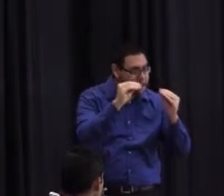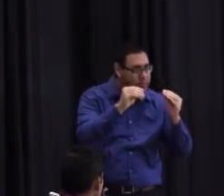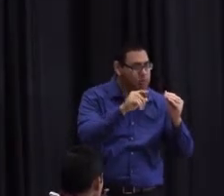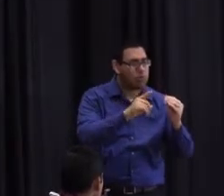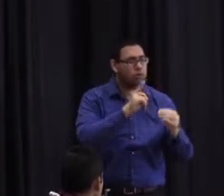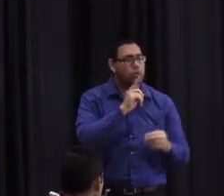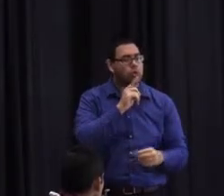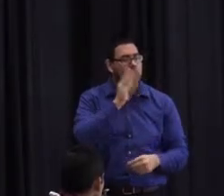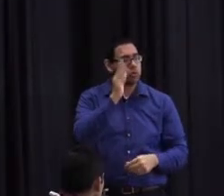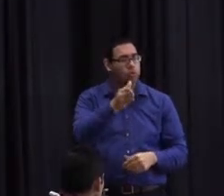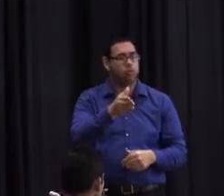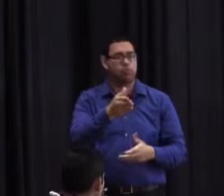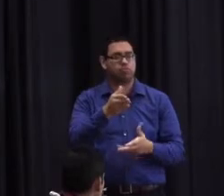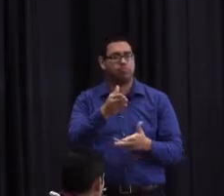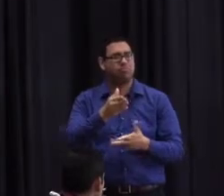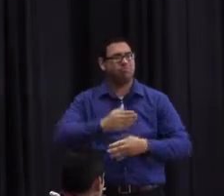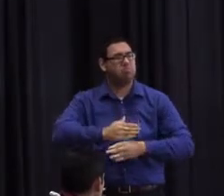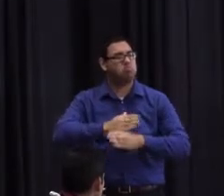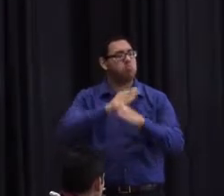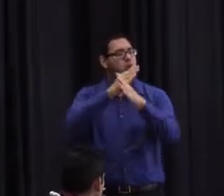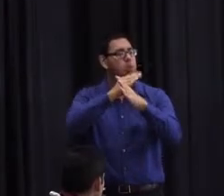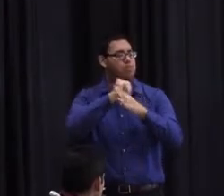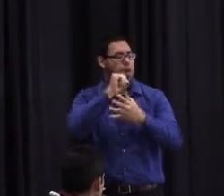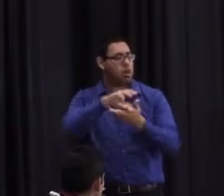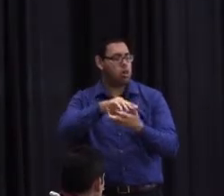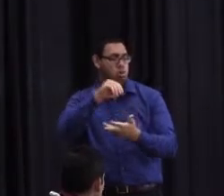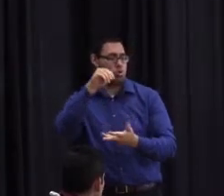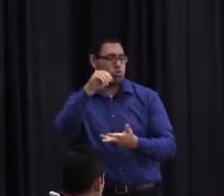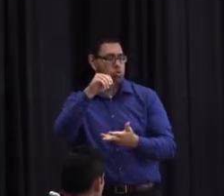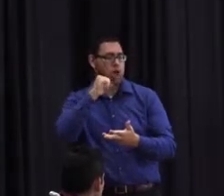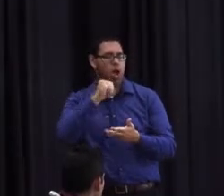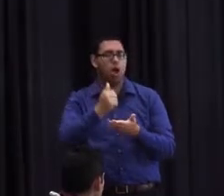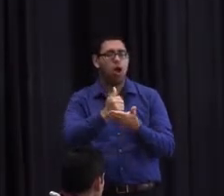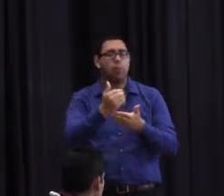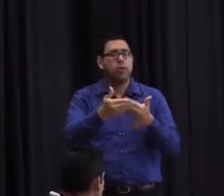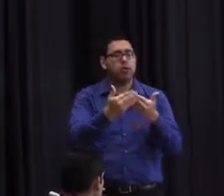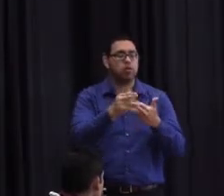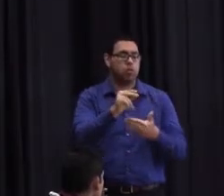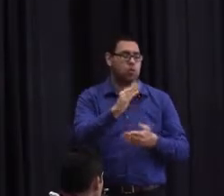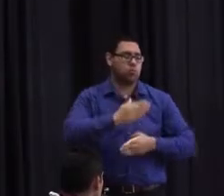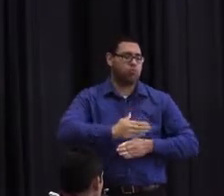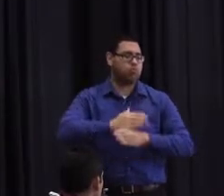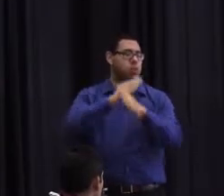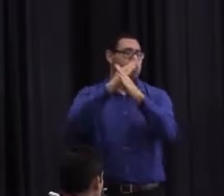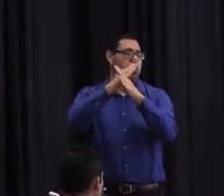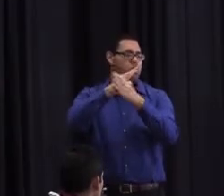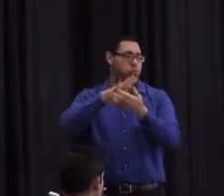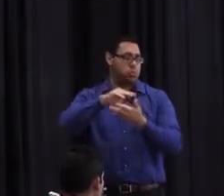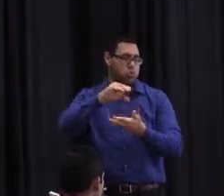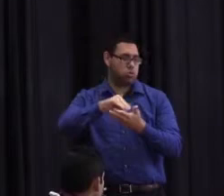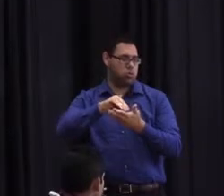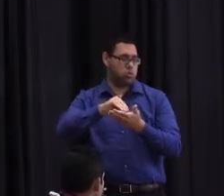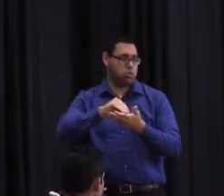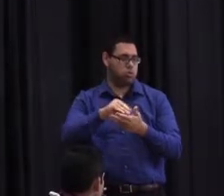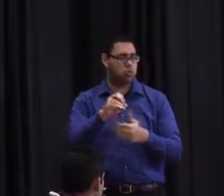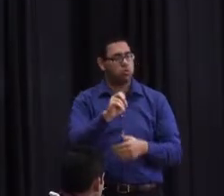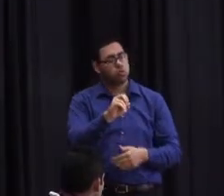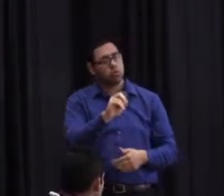are actually going to impede learning rather than facilitate learning. So,